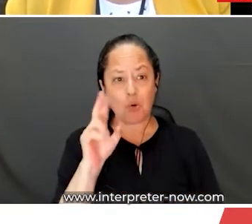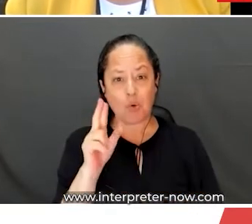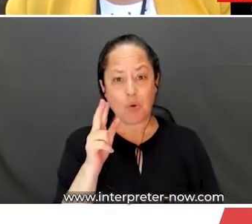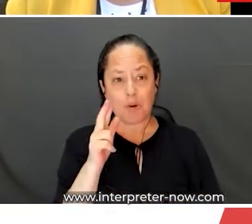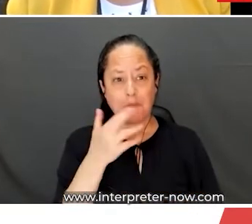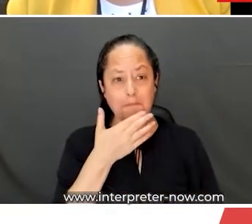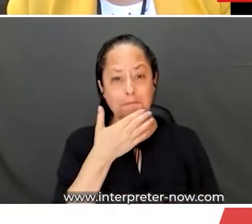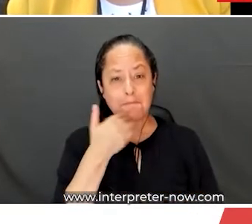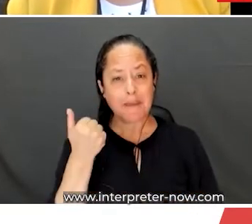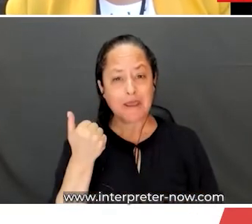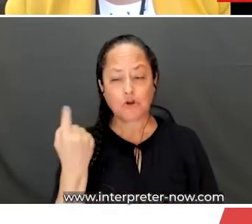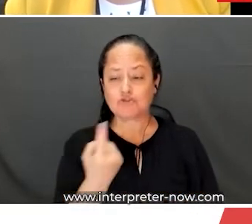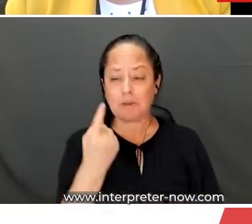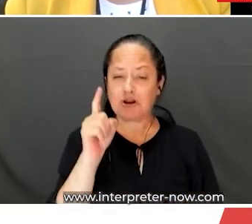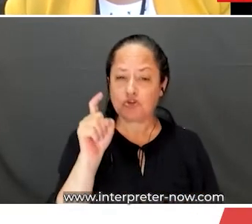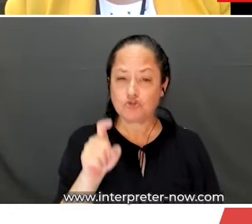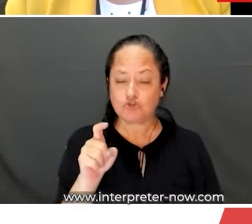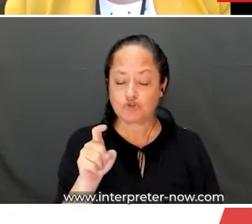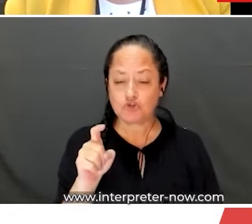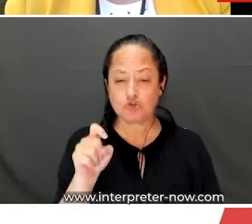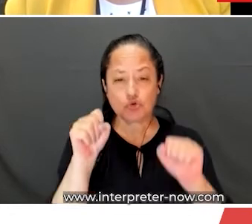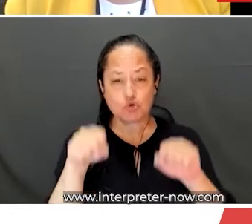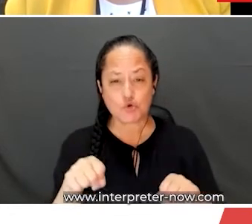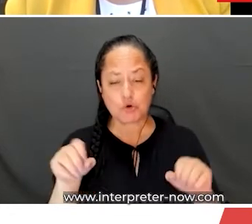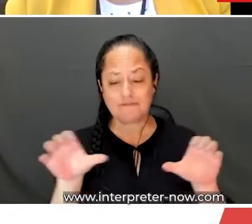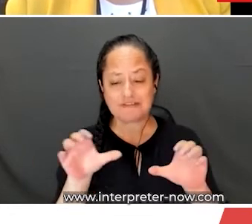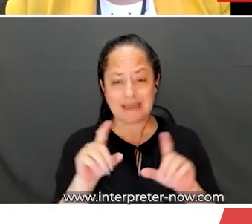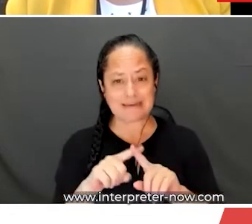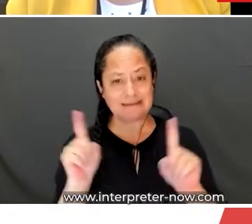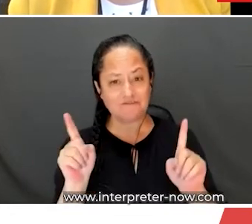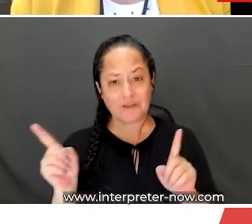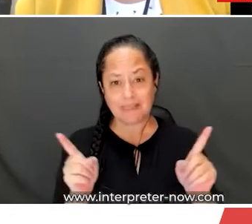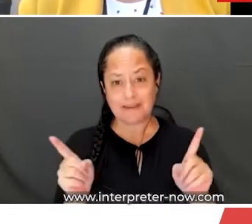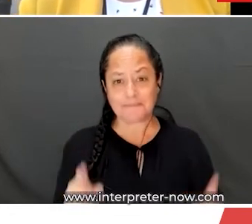better, what somebody should have done or could have done differently?